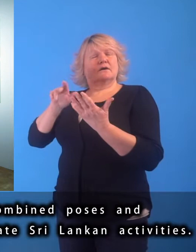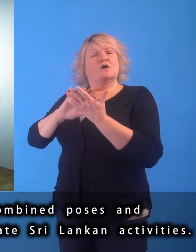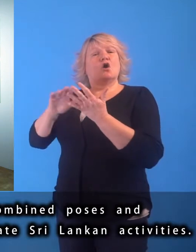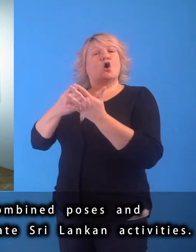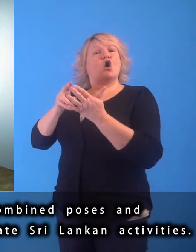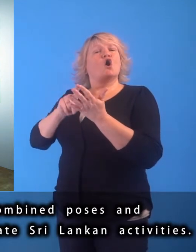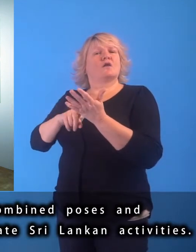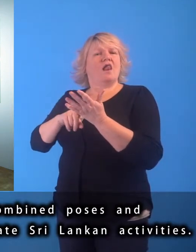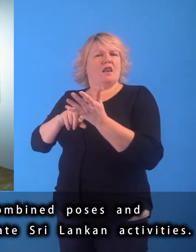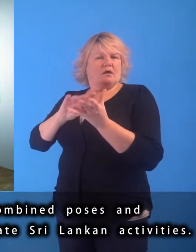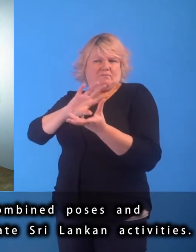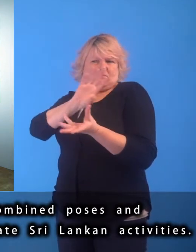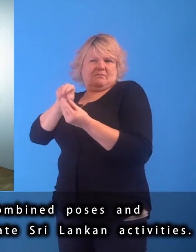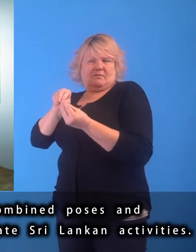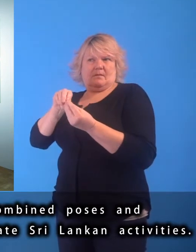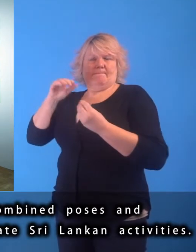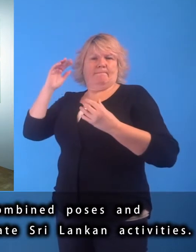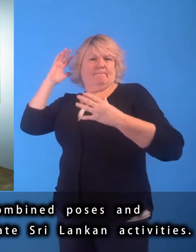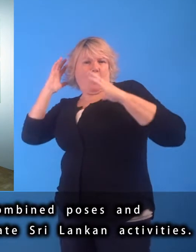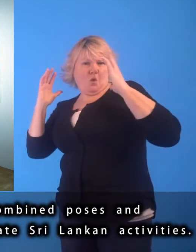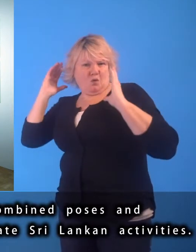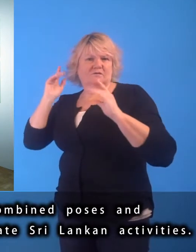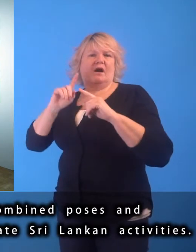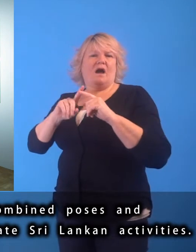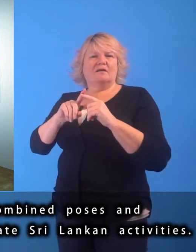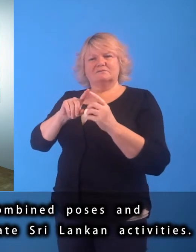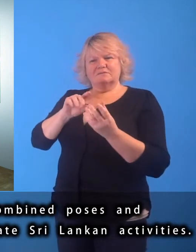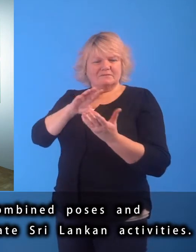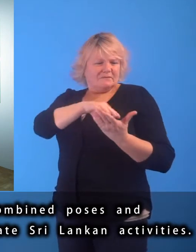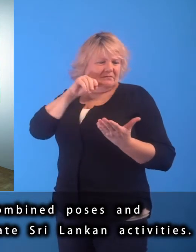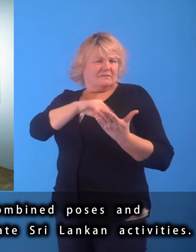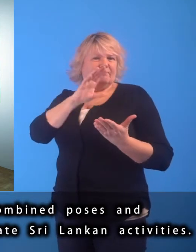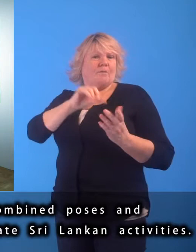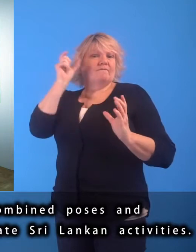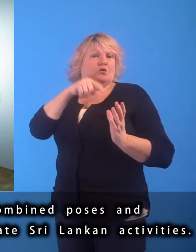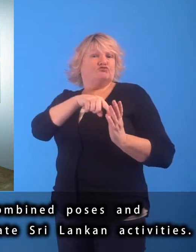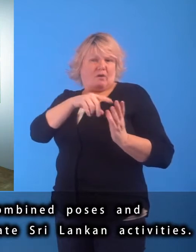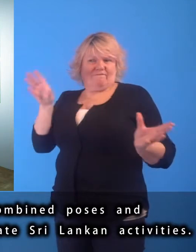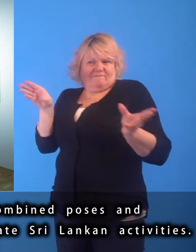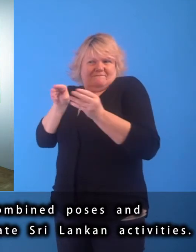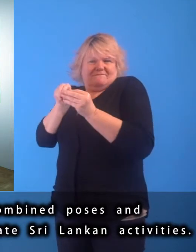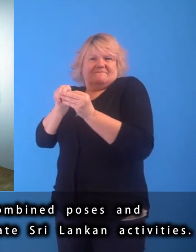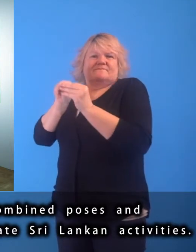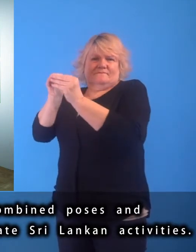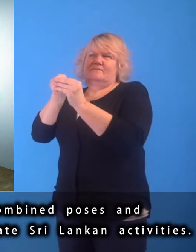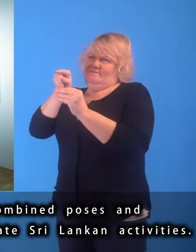In several paintings, Hornel combined poses and compositions from photos of disparate Sri Lankan